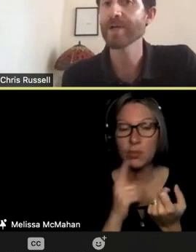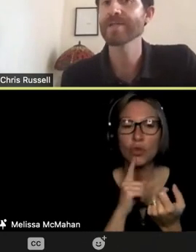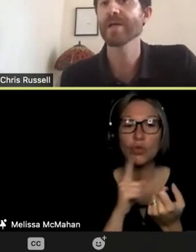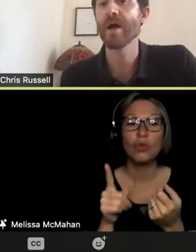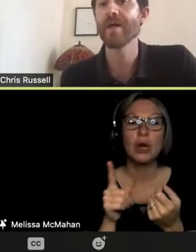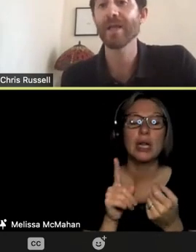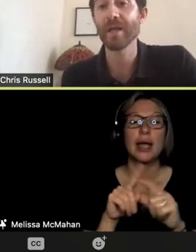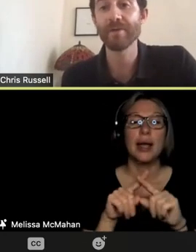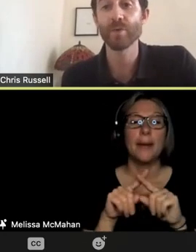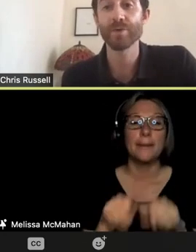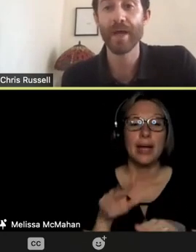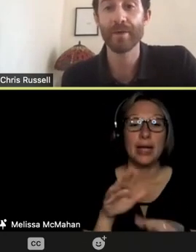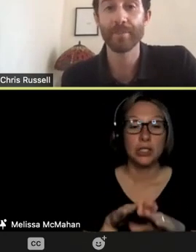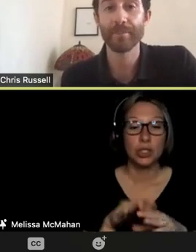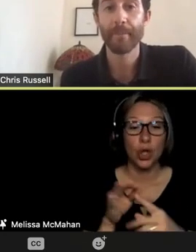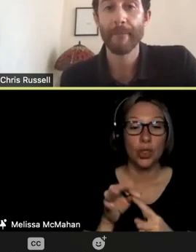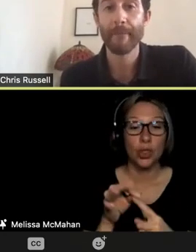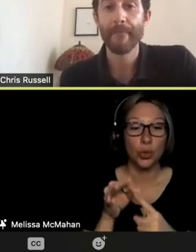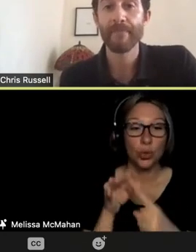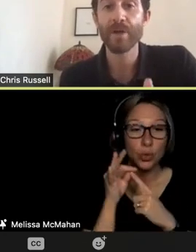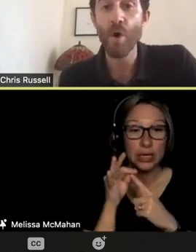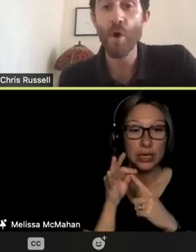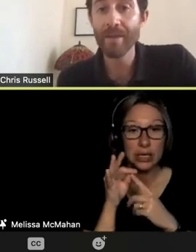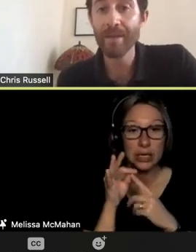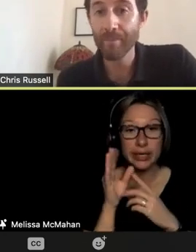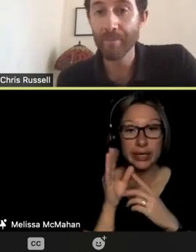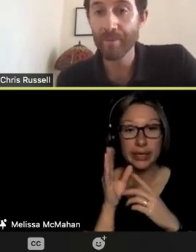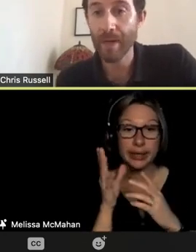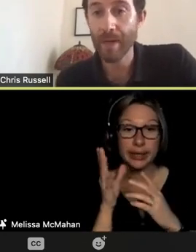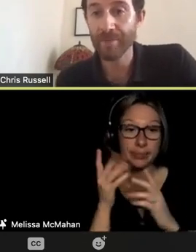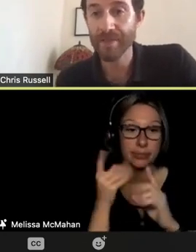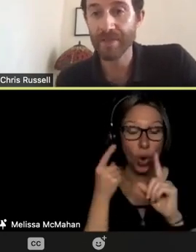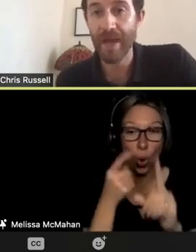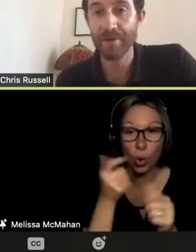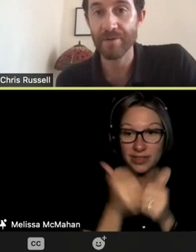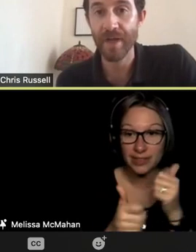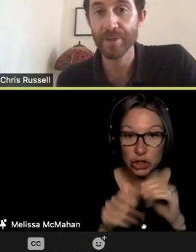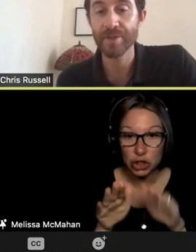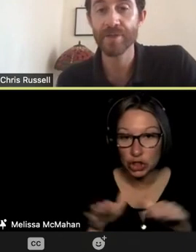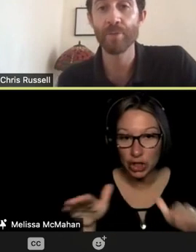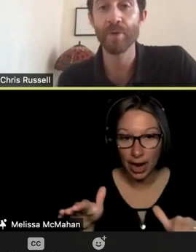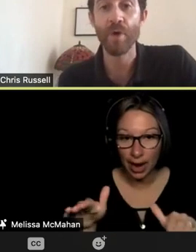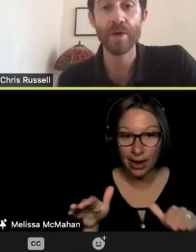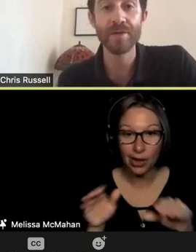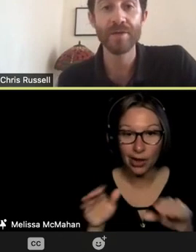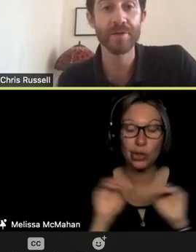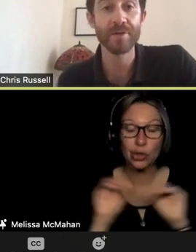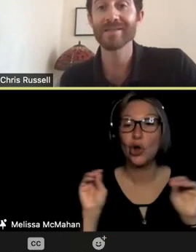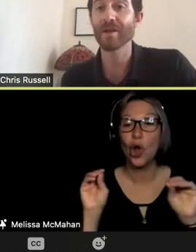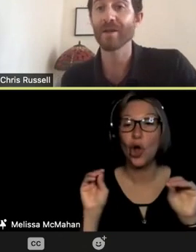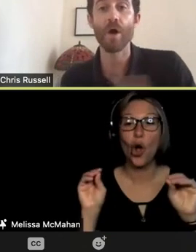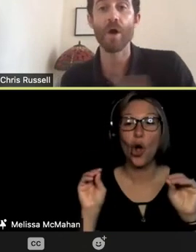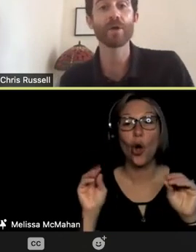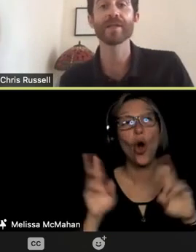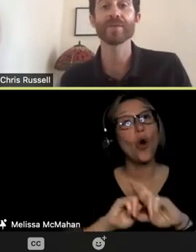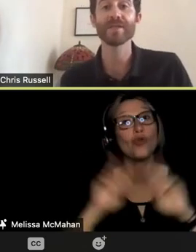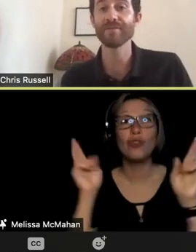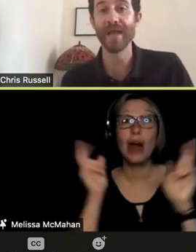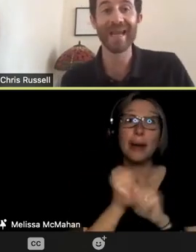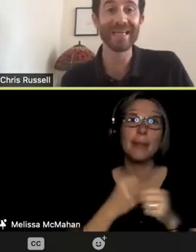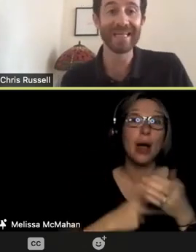each characteristic on the individual child. There's no ready-made program for CVI intervention, so it'd be wrong to suggest that